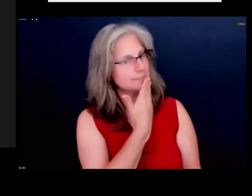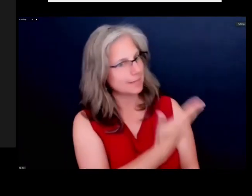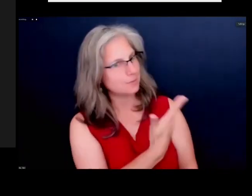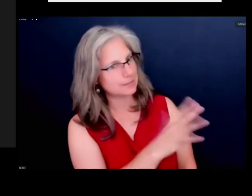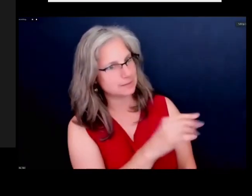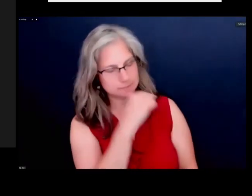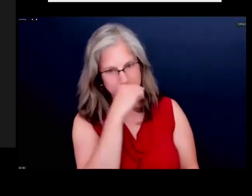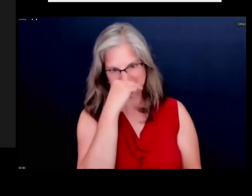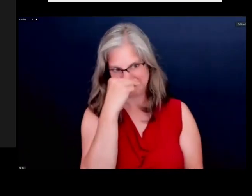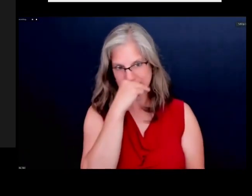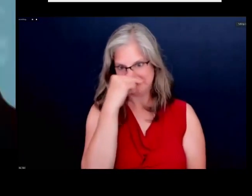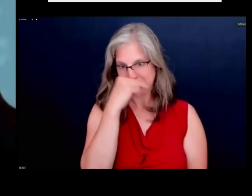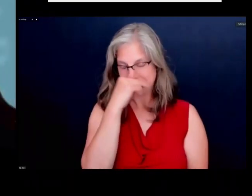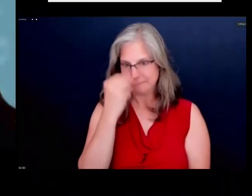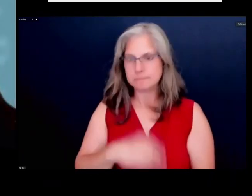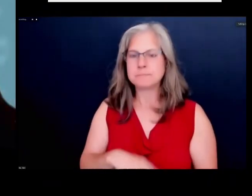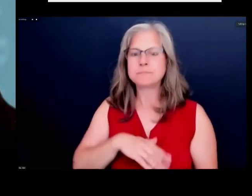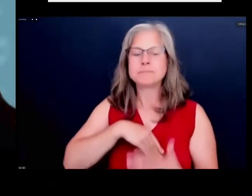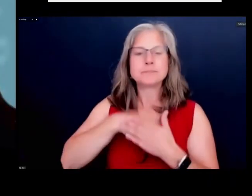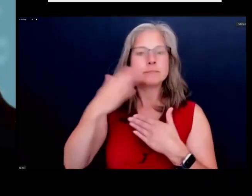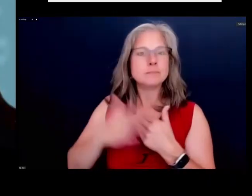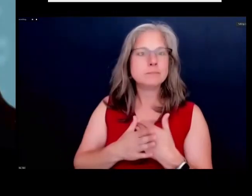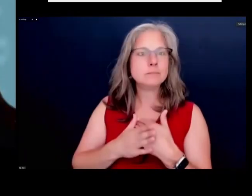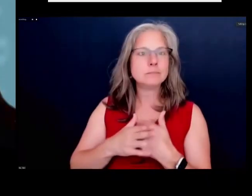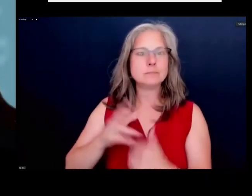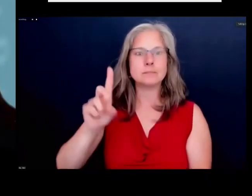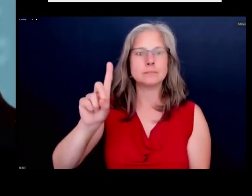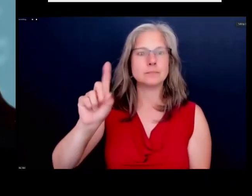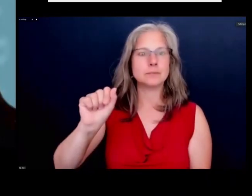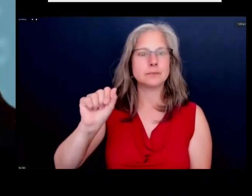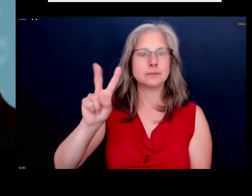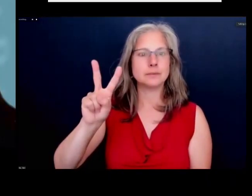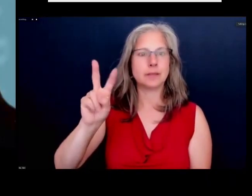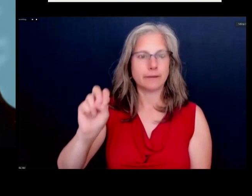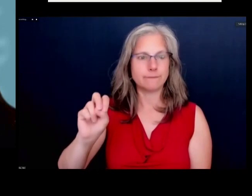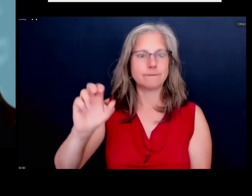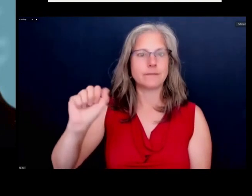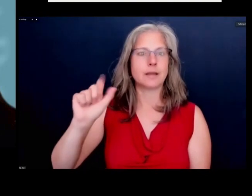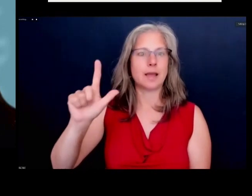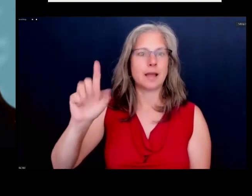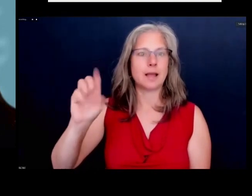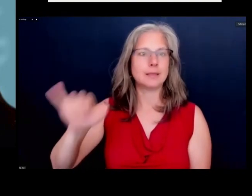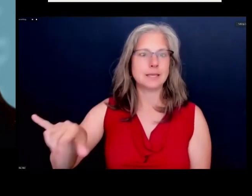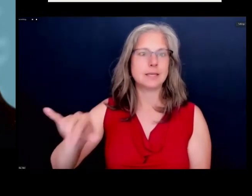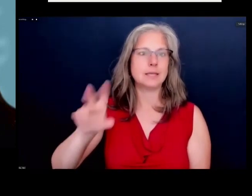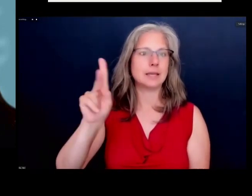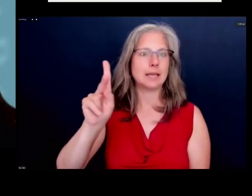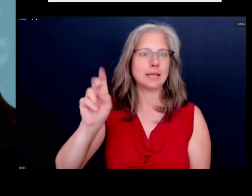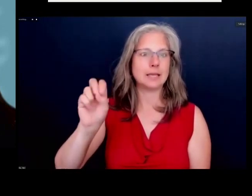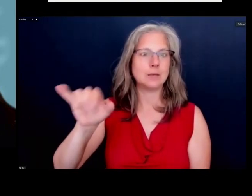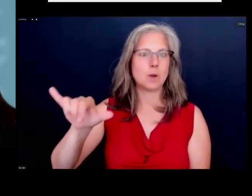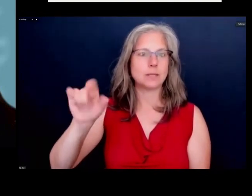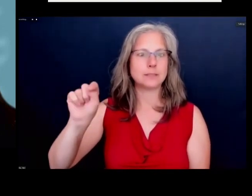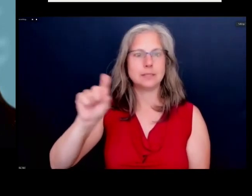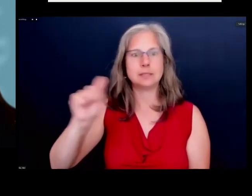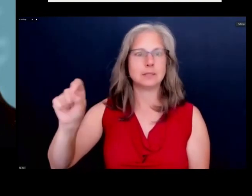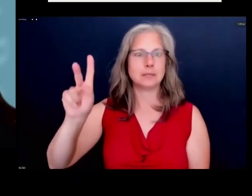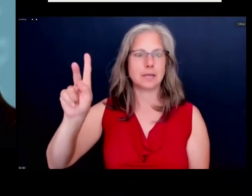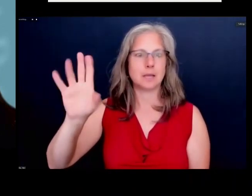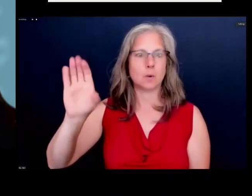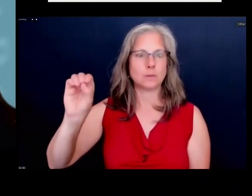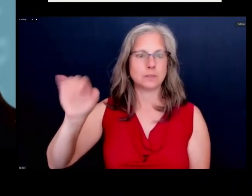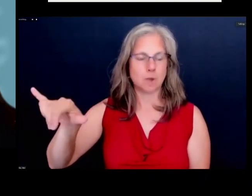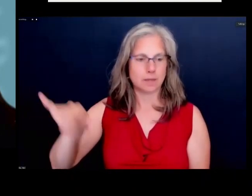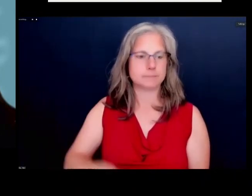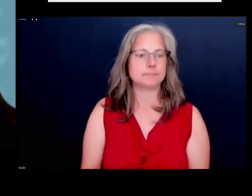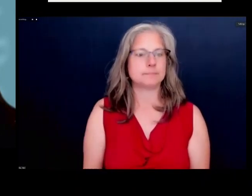Great, thank you. And that's it. Thank you, Jade. And next up, we're going to go to Dave Alley with KYT KCOY.